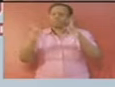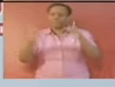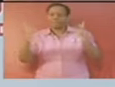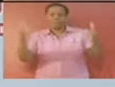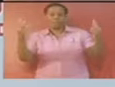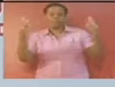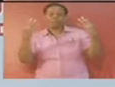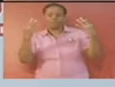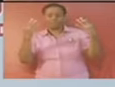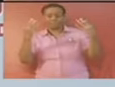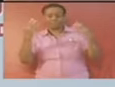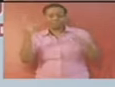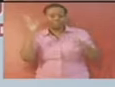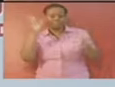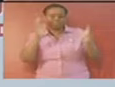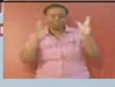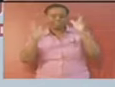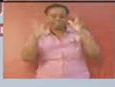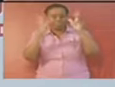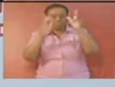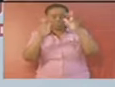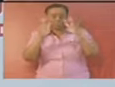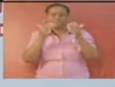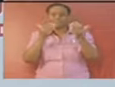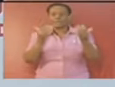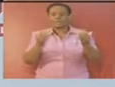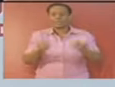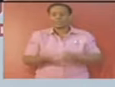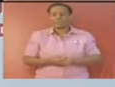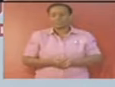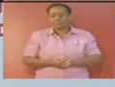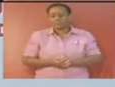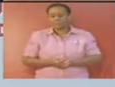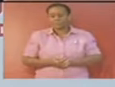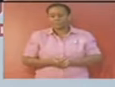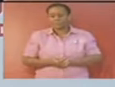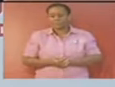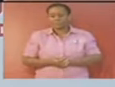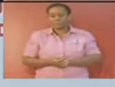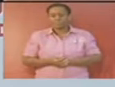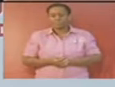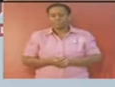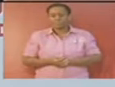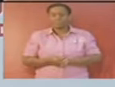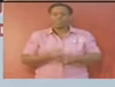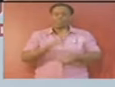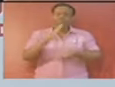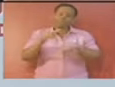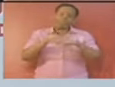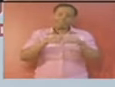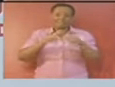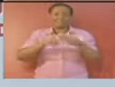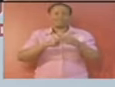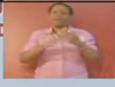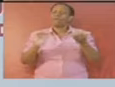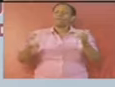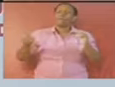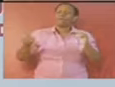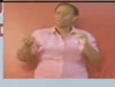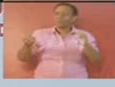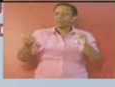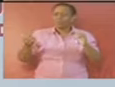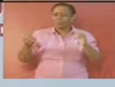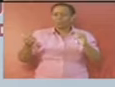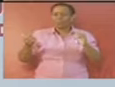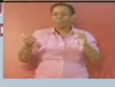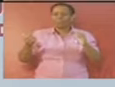or viewing on the various platforms this morning. Normally, I start off with the global perspective and sometimes